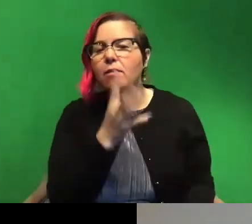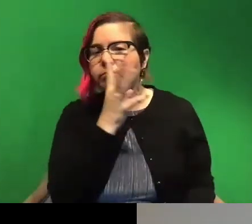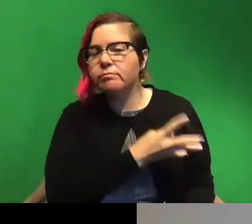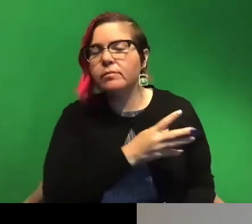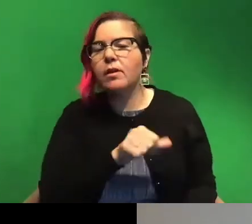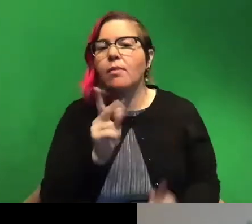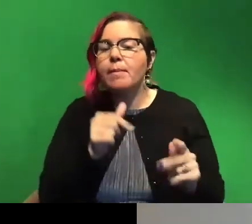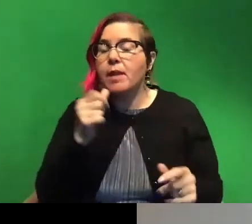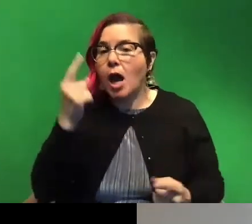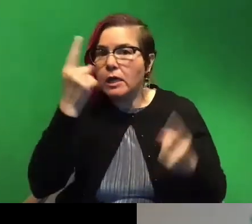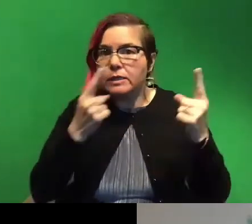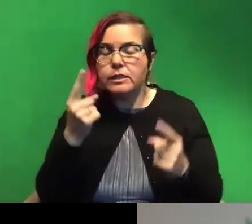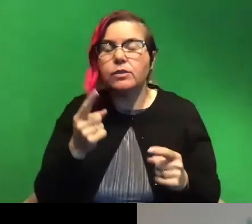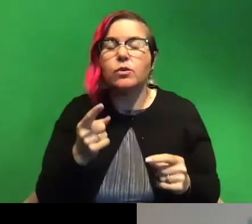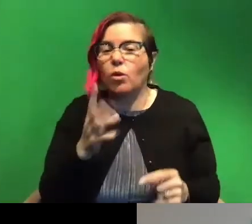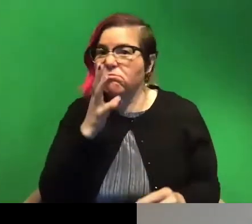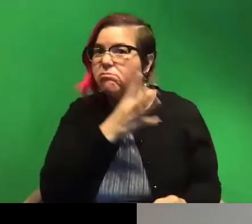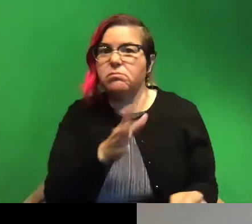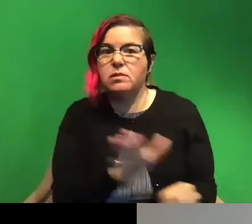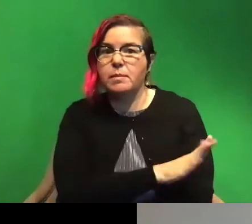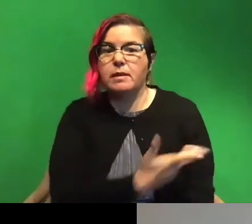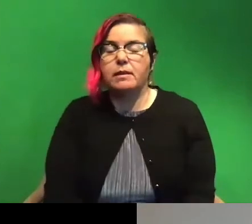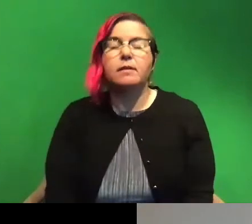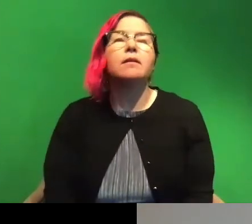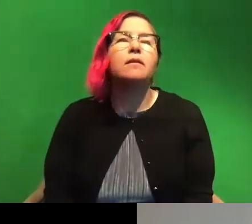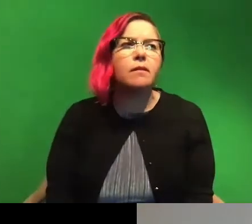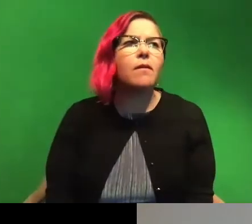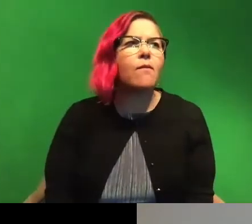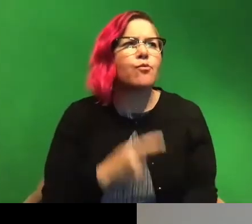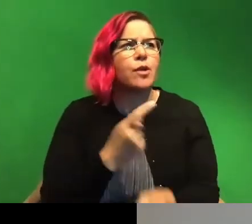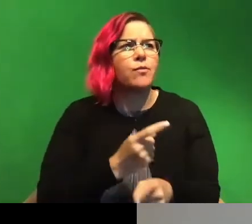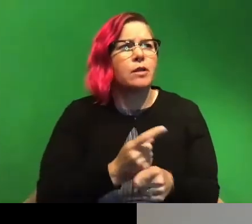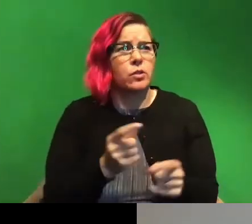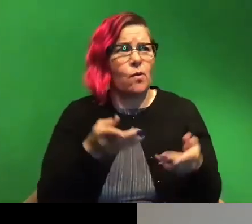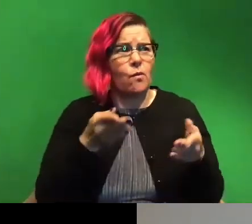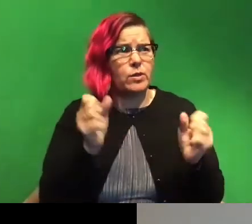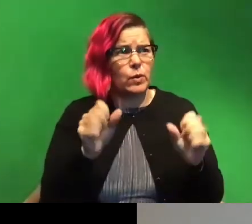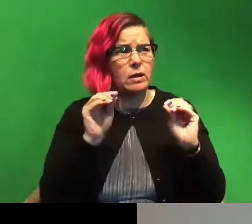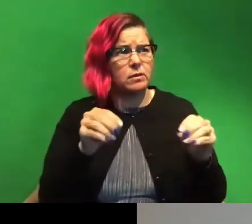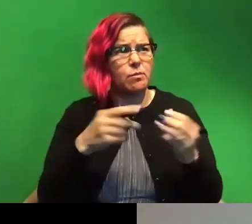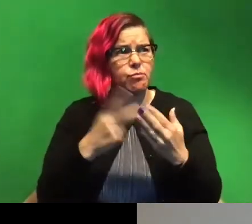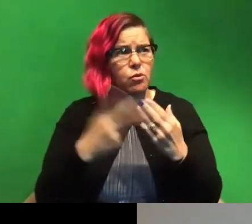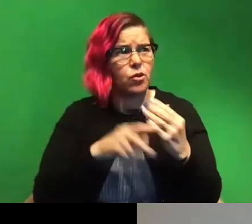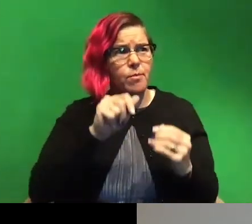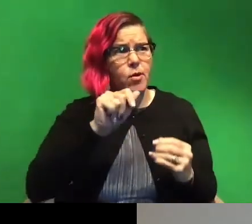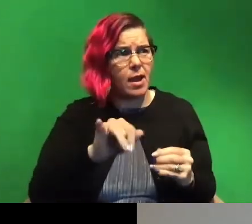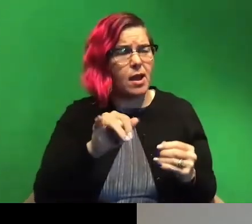being considered, or some people being ignored altogether. Right. So is there ways that you can program your AI to